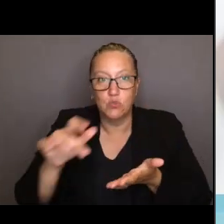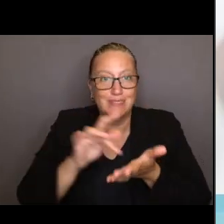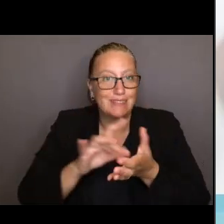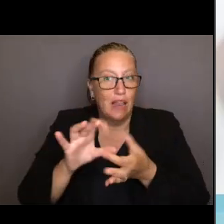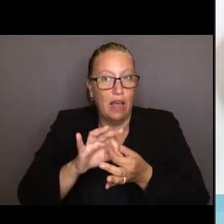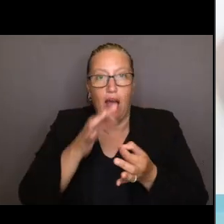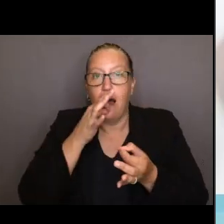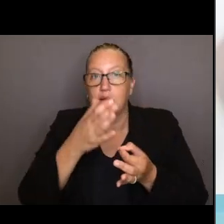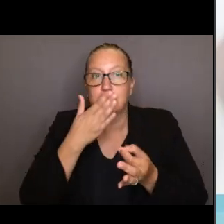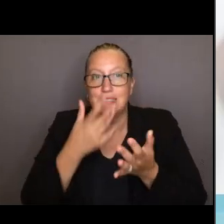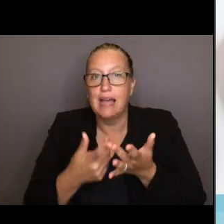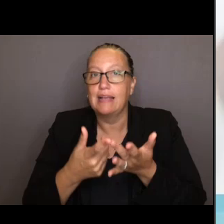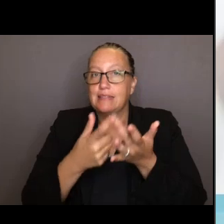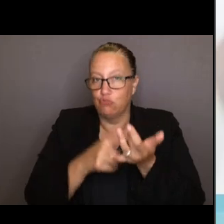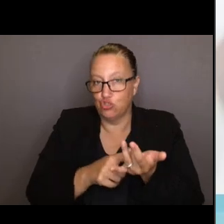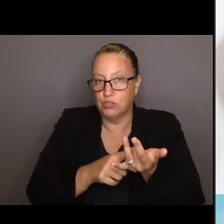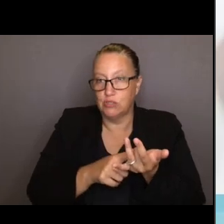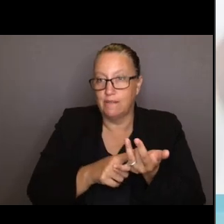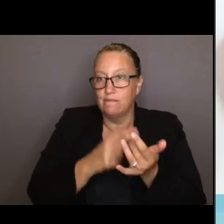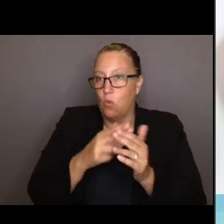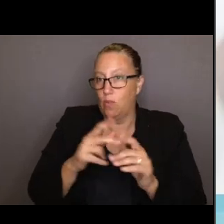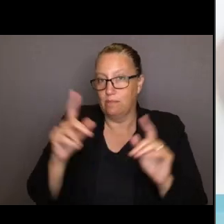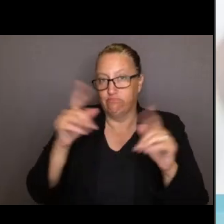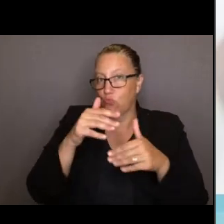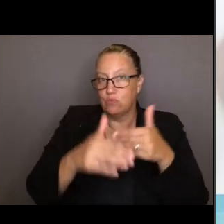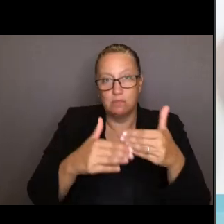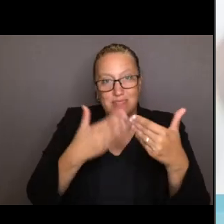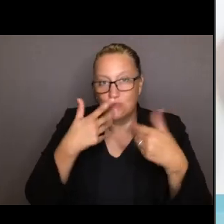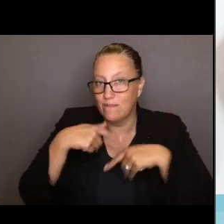exemption, that this process not be followed.